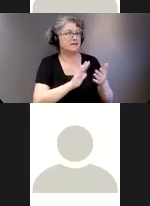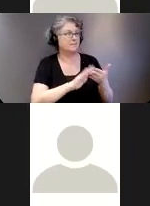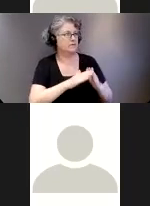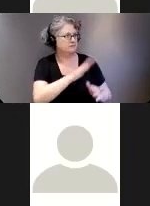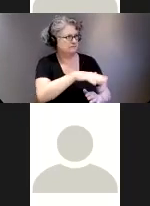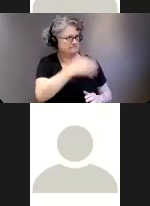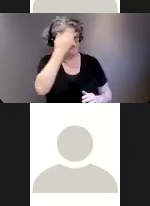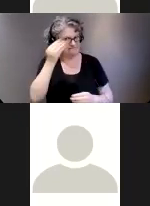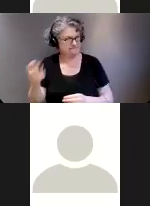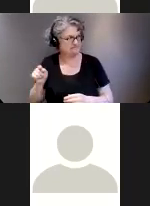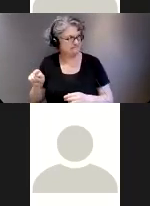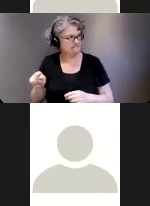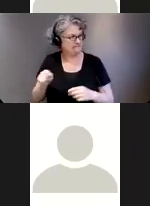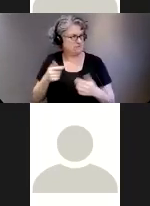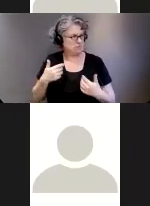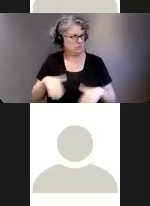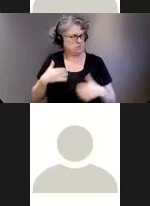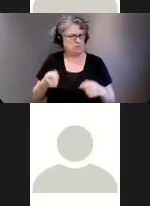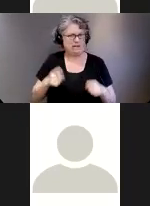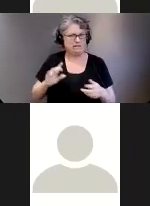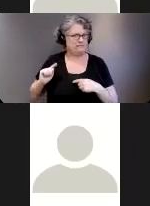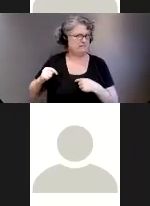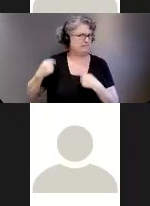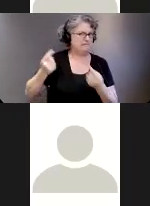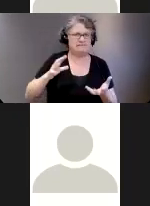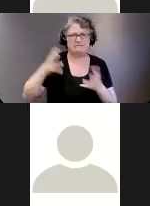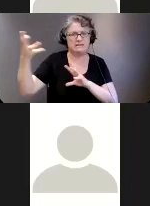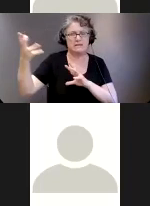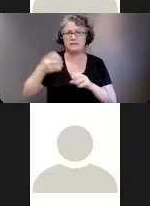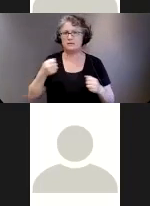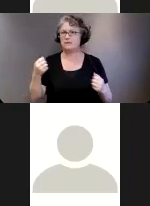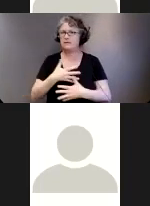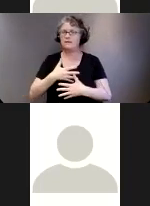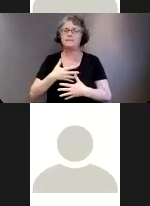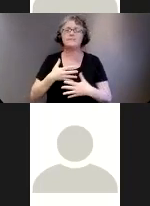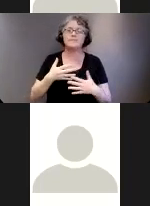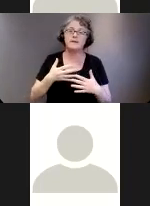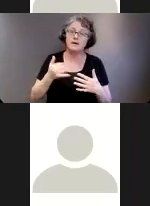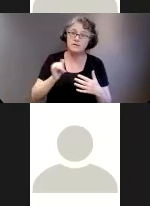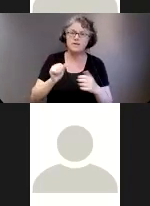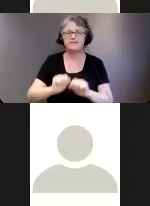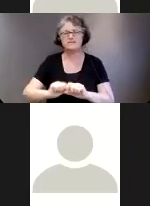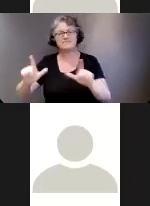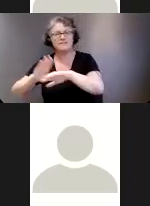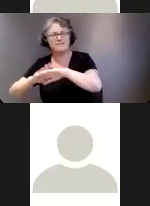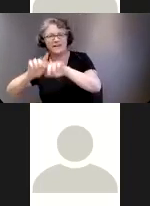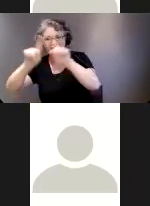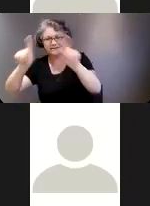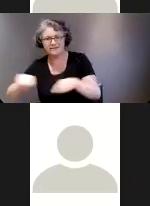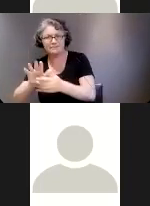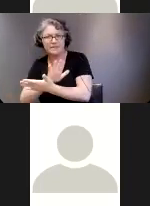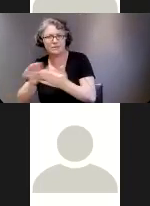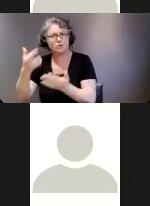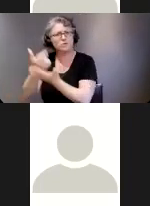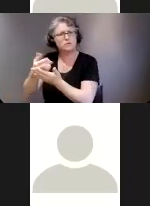what's happening. And we have do have a word to the wise that has the resources specific to,